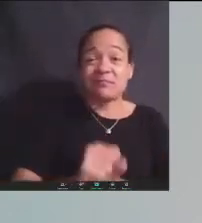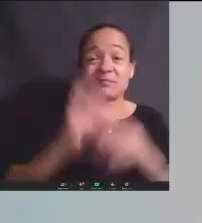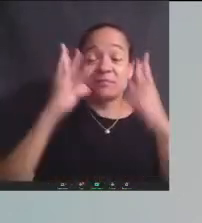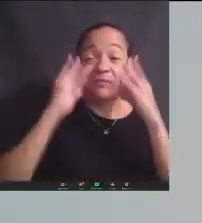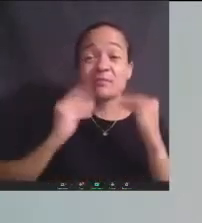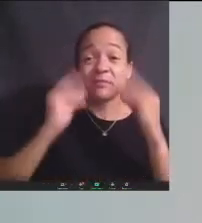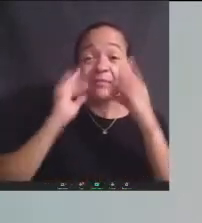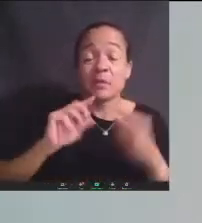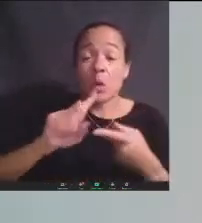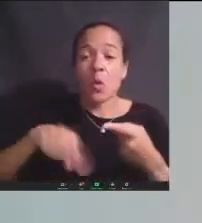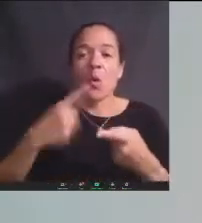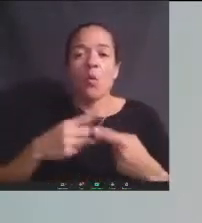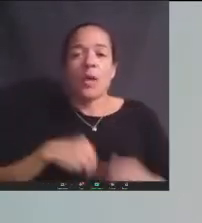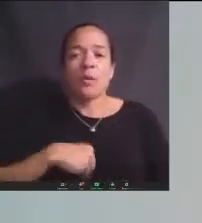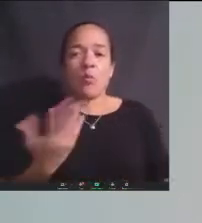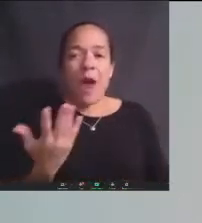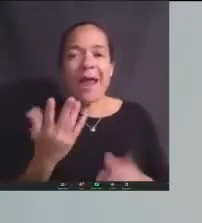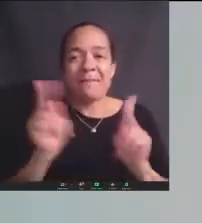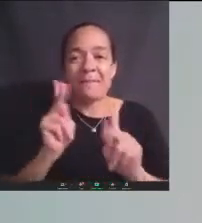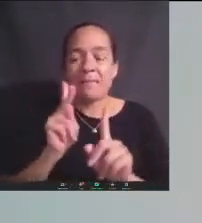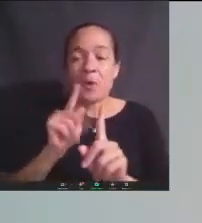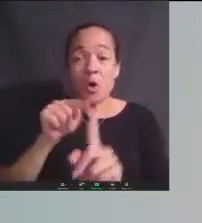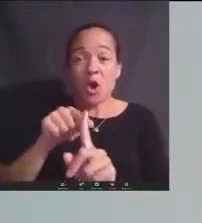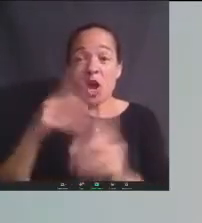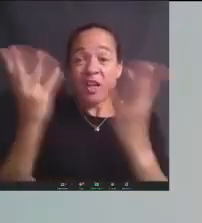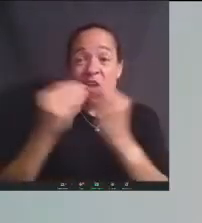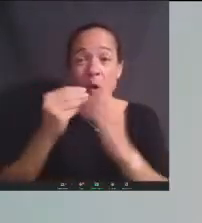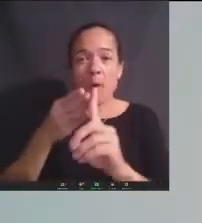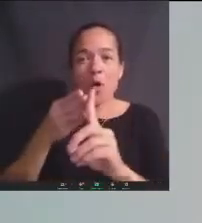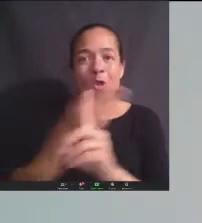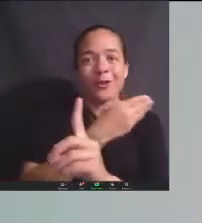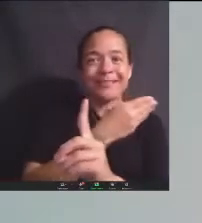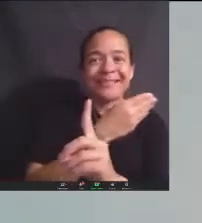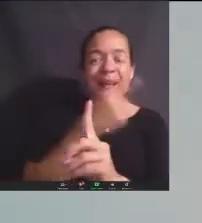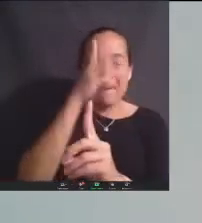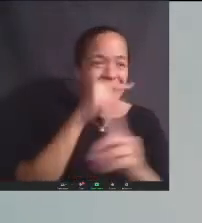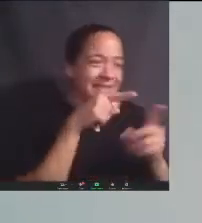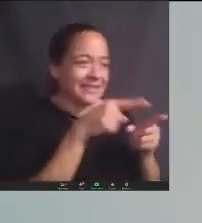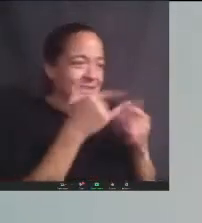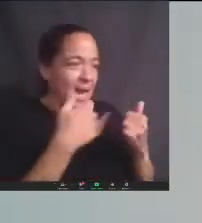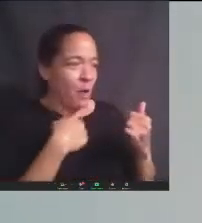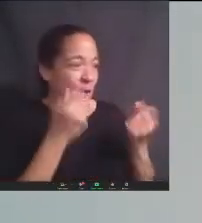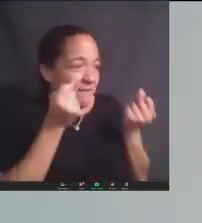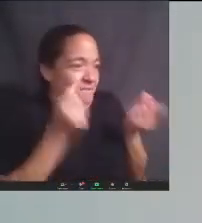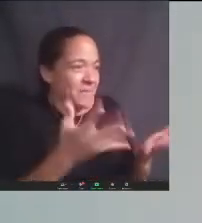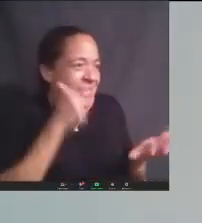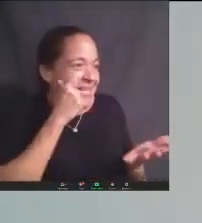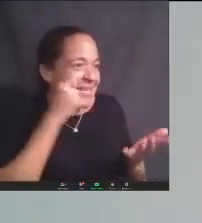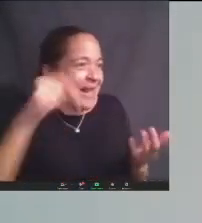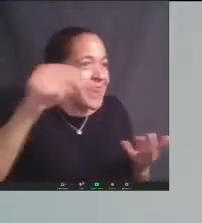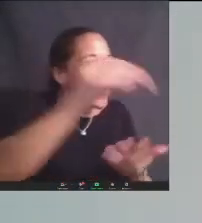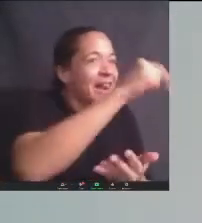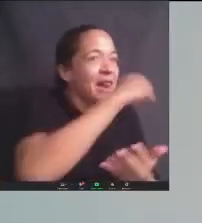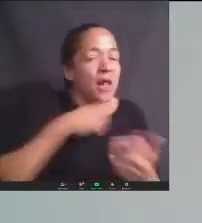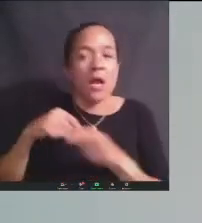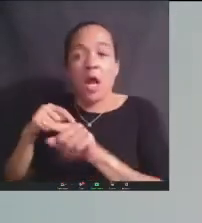being centered, because now we have a plurality, they will have an impulse or a reflex to try to recenter